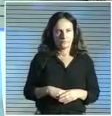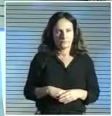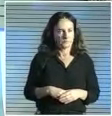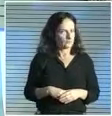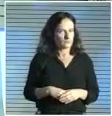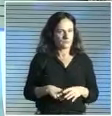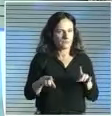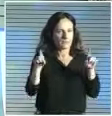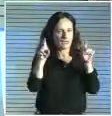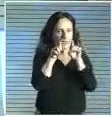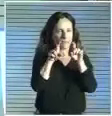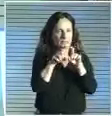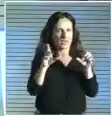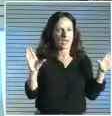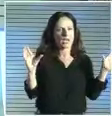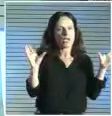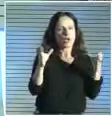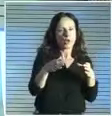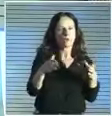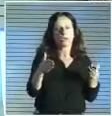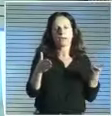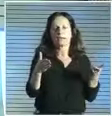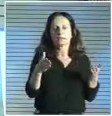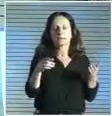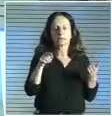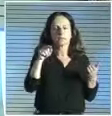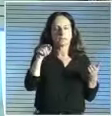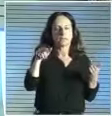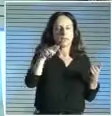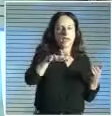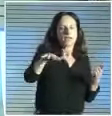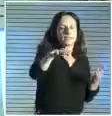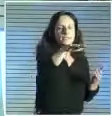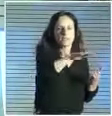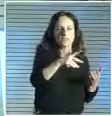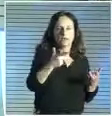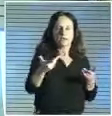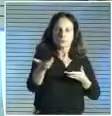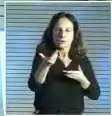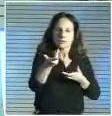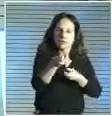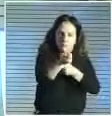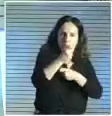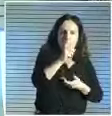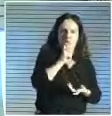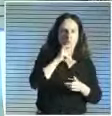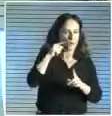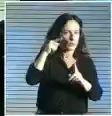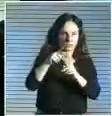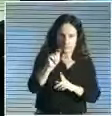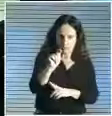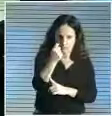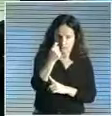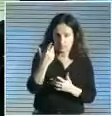really contribute to our success as an industry to achieve what we are trying to, what we're talking about right here